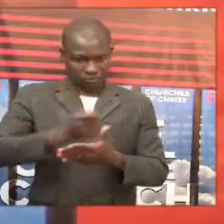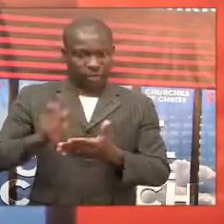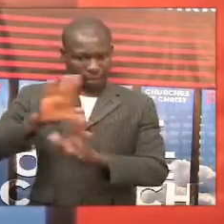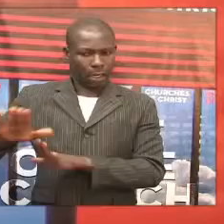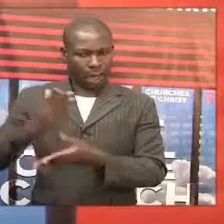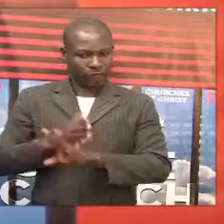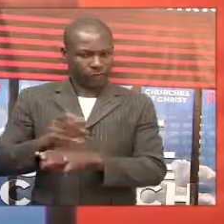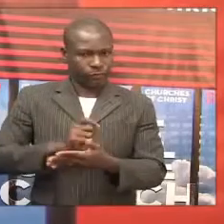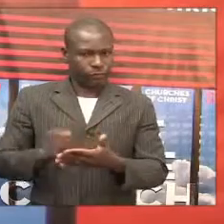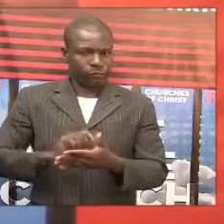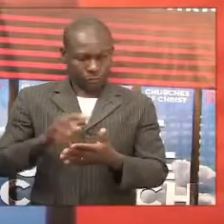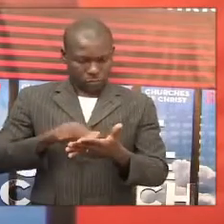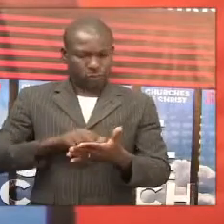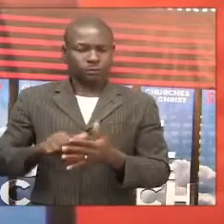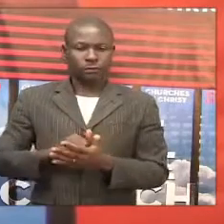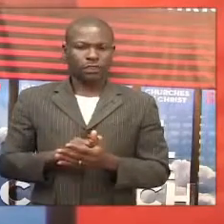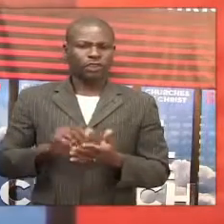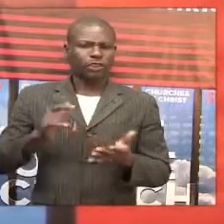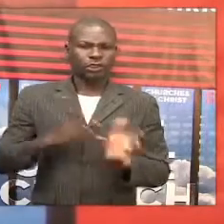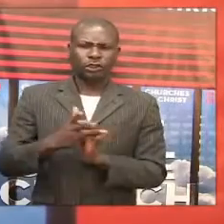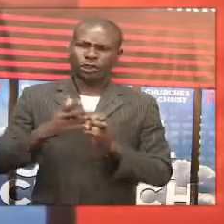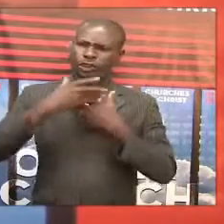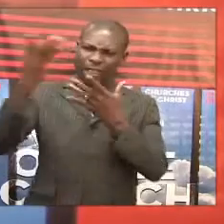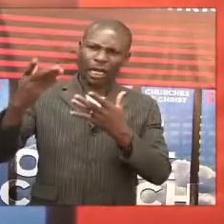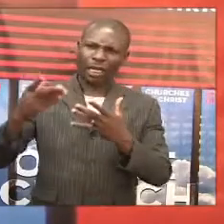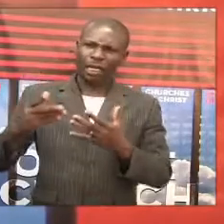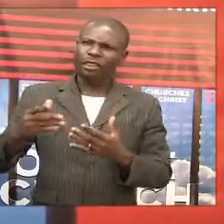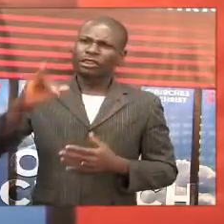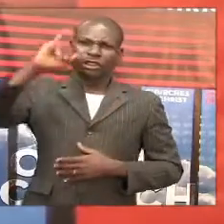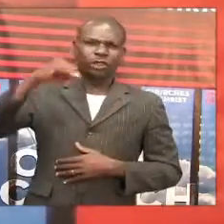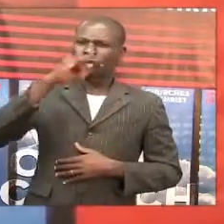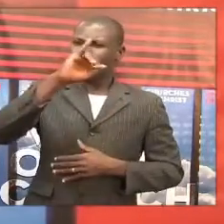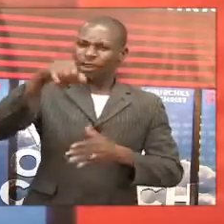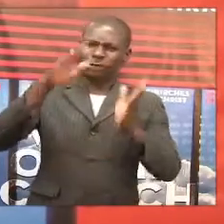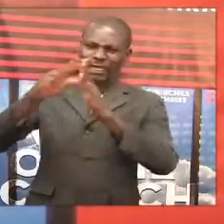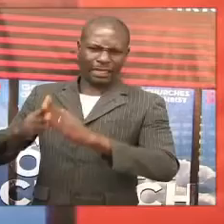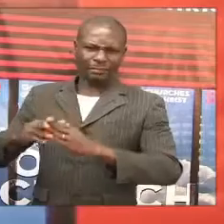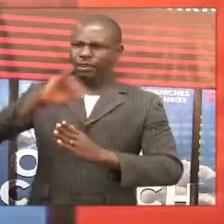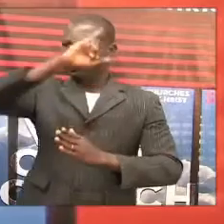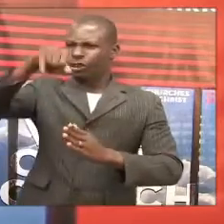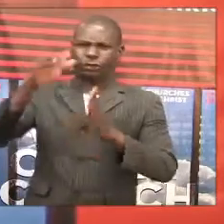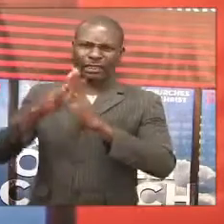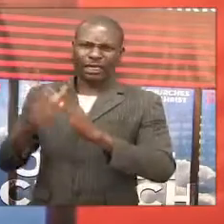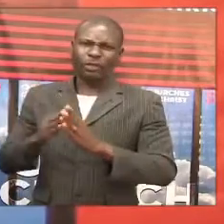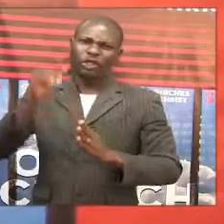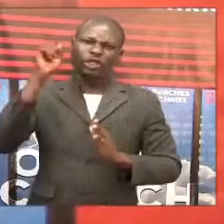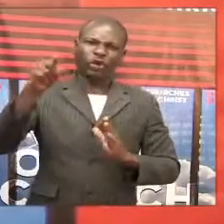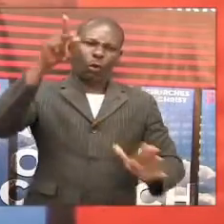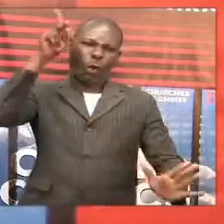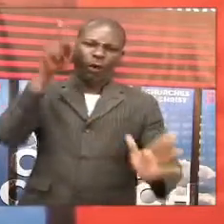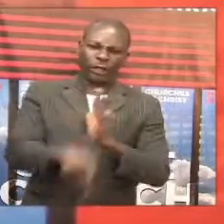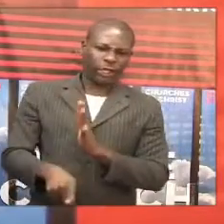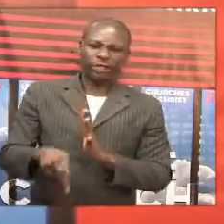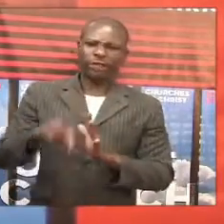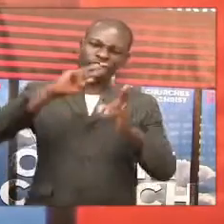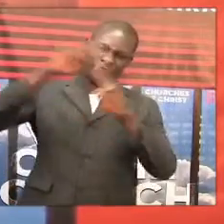tiemu. Oh, Jerusalem. Jerusalem. Wa wukum edifo. Now we see 1 year, your